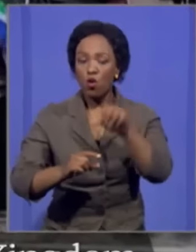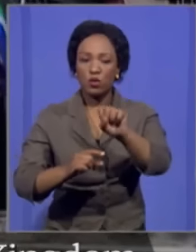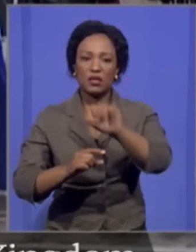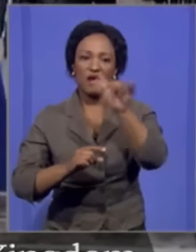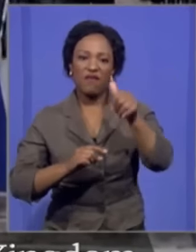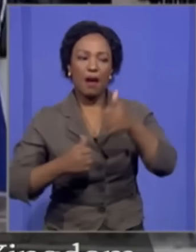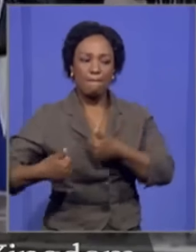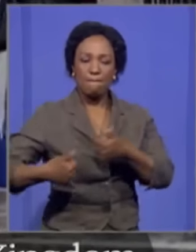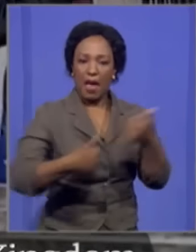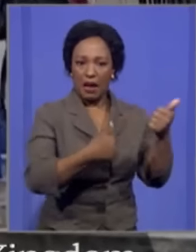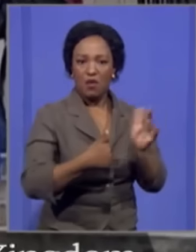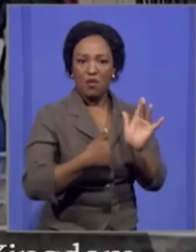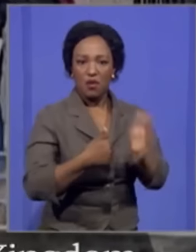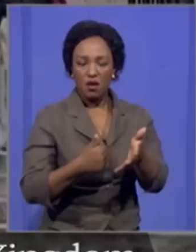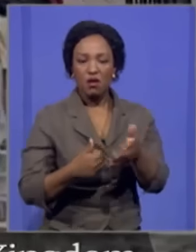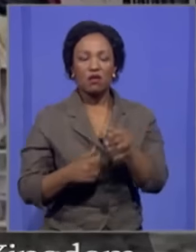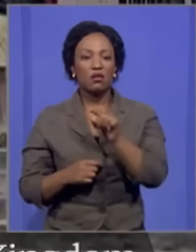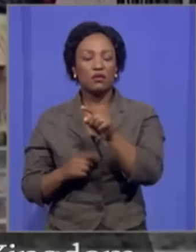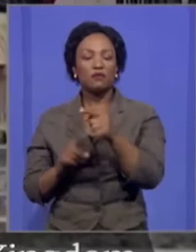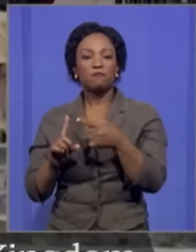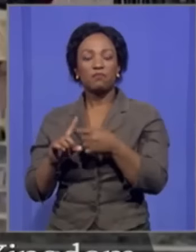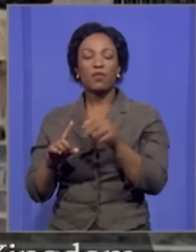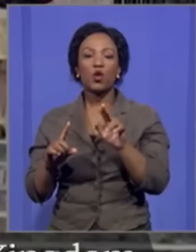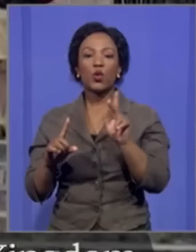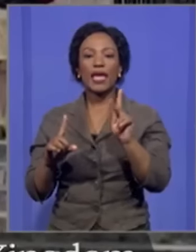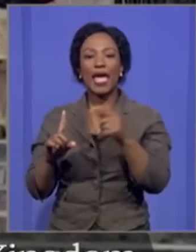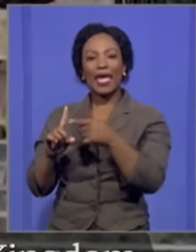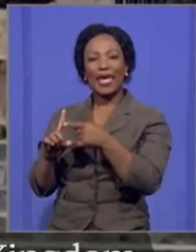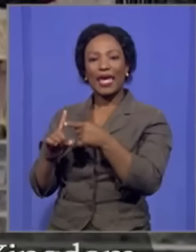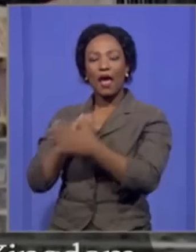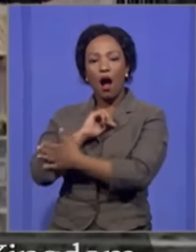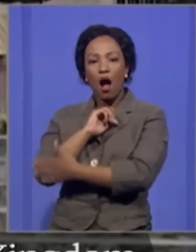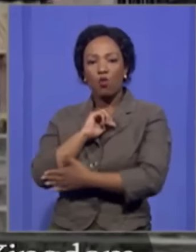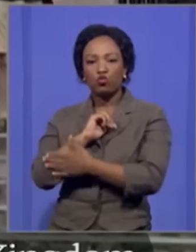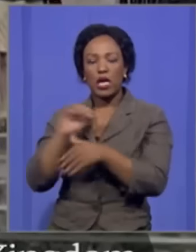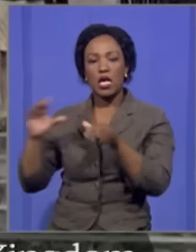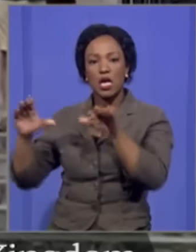leng o fumana gore naga yela ya United Kingdom mo nong go kgethelwa